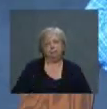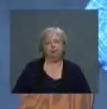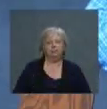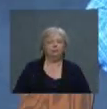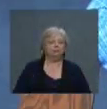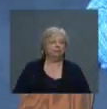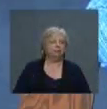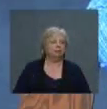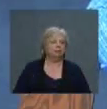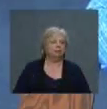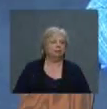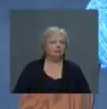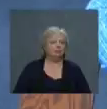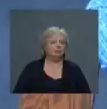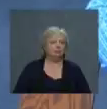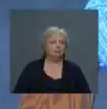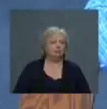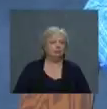It just...